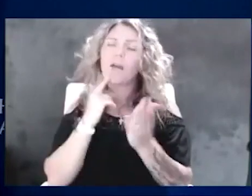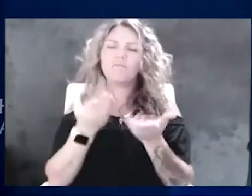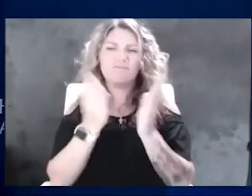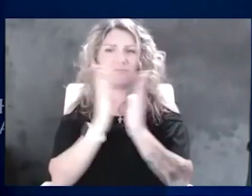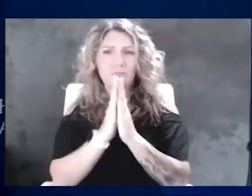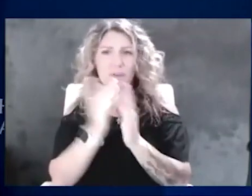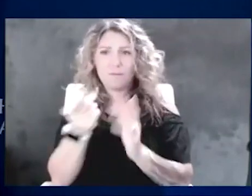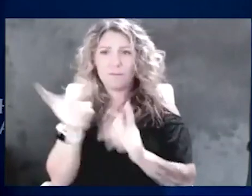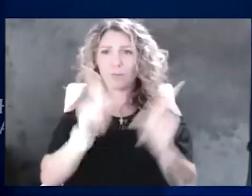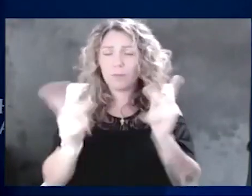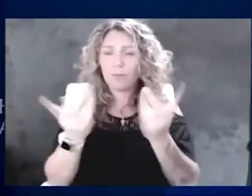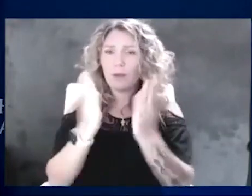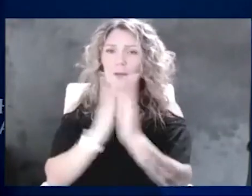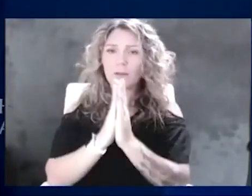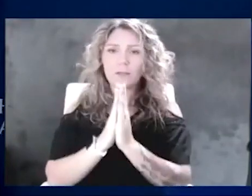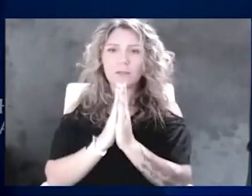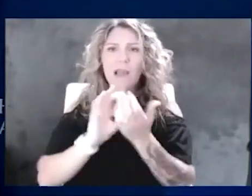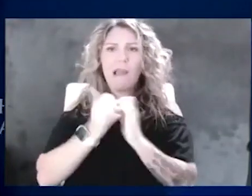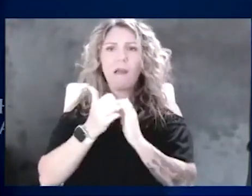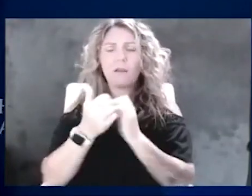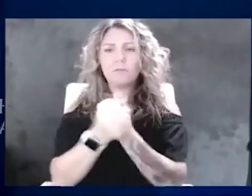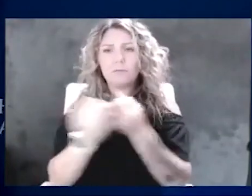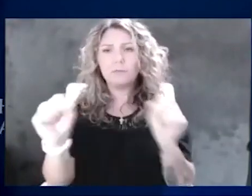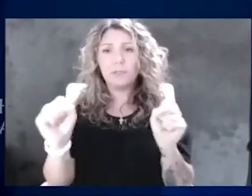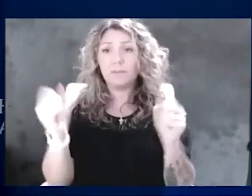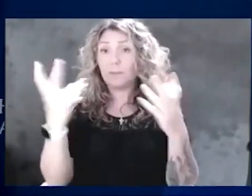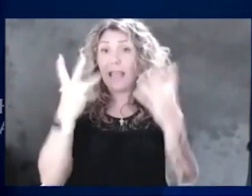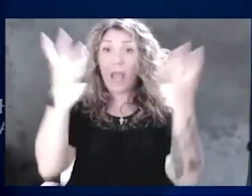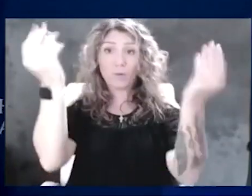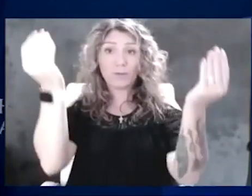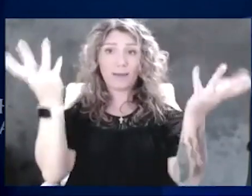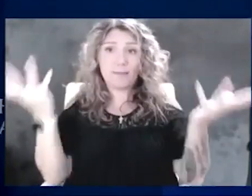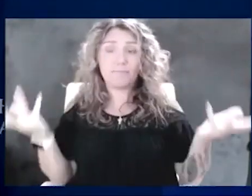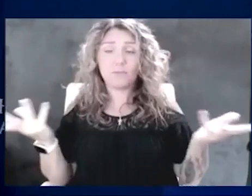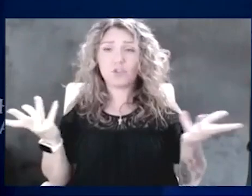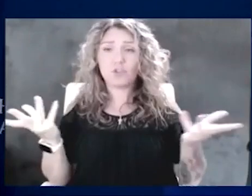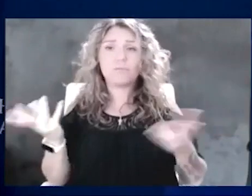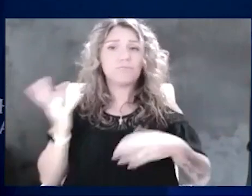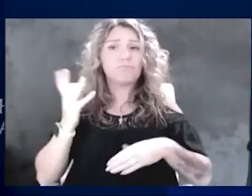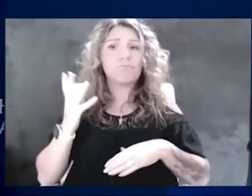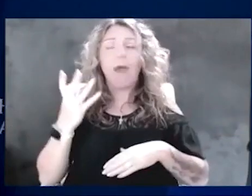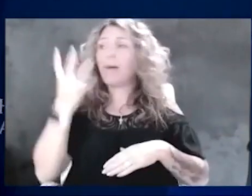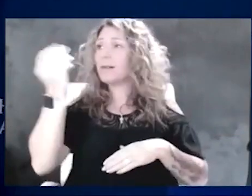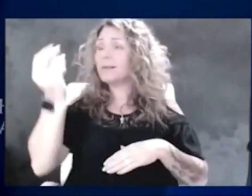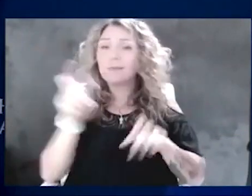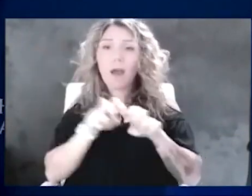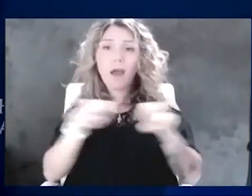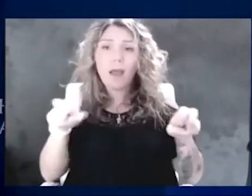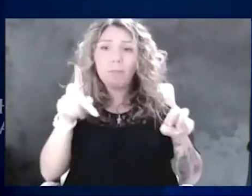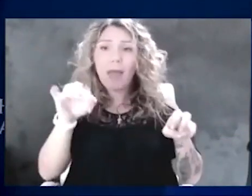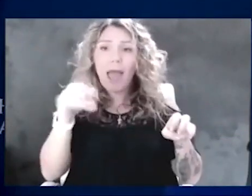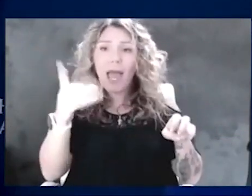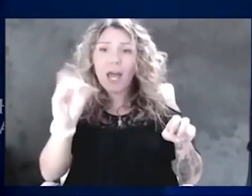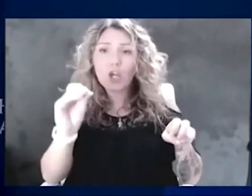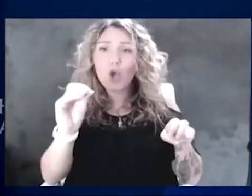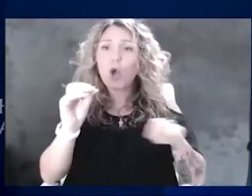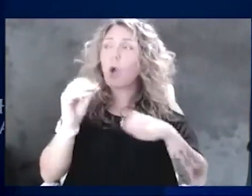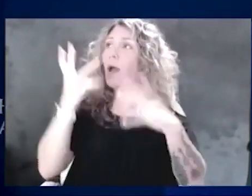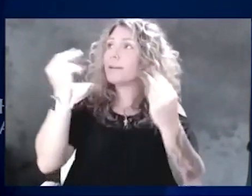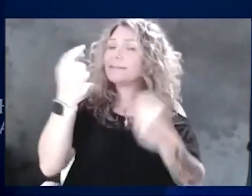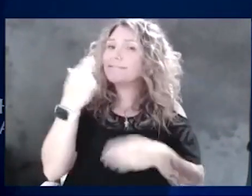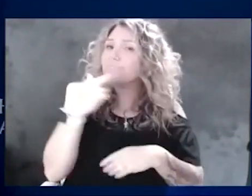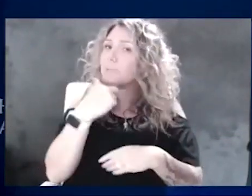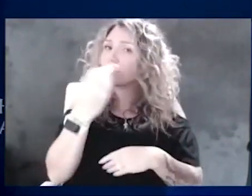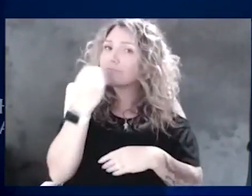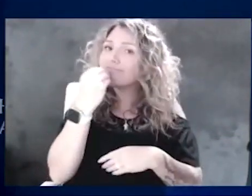about how safe it is just to be outside on the patio, eating at restaurants, not knowing who's vaccinated and who's not